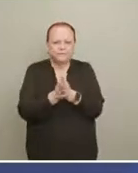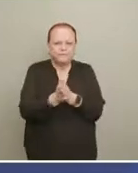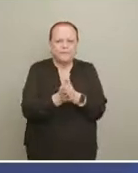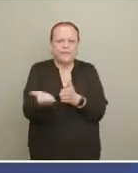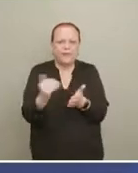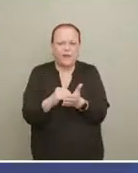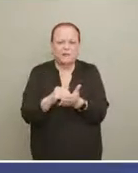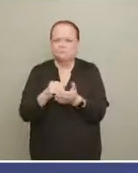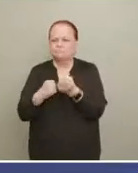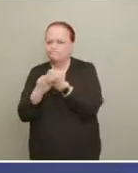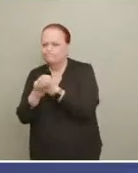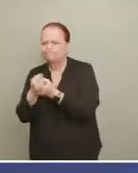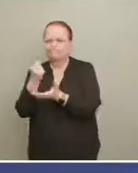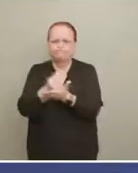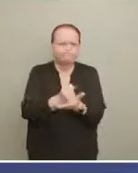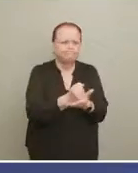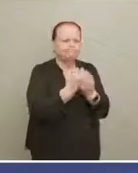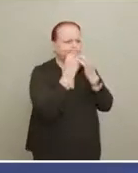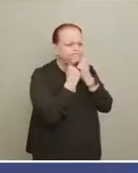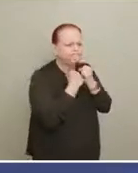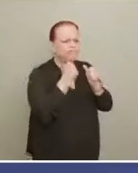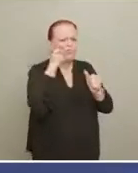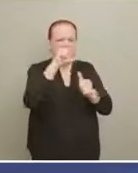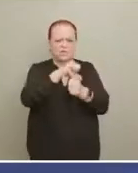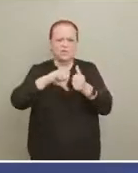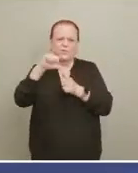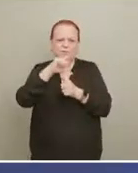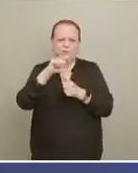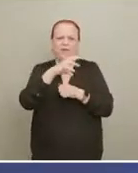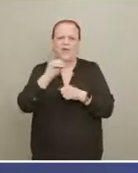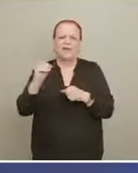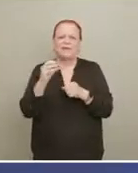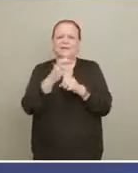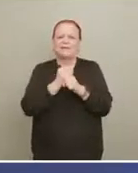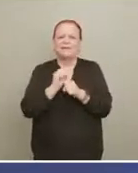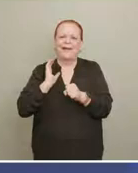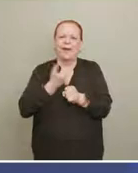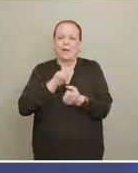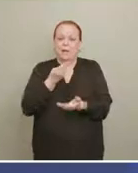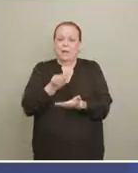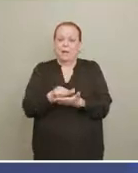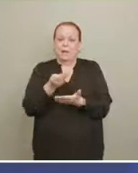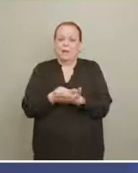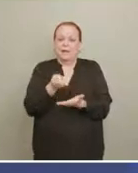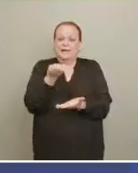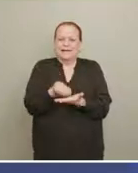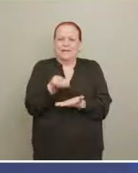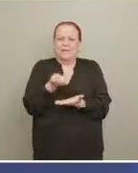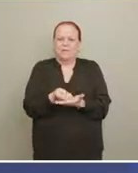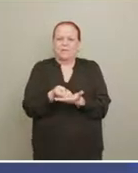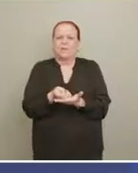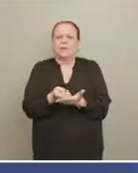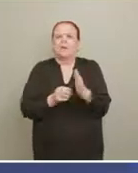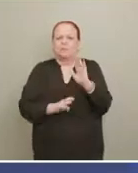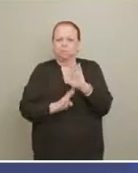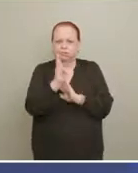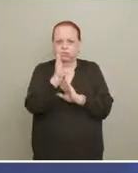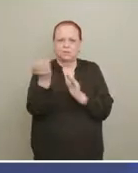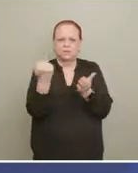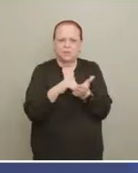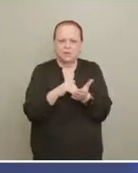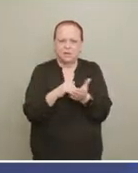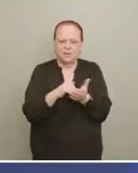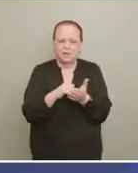help each other, to care for each other, to get our economy into the recovery and get people work, get